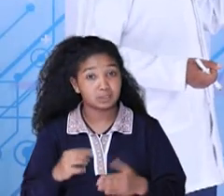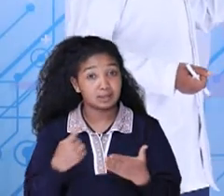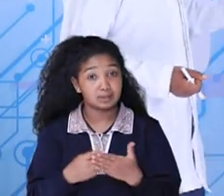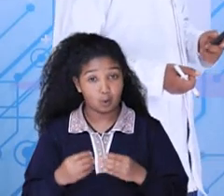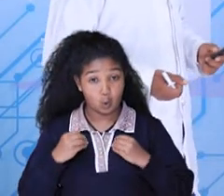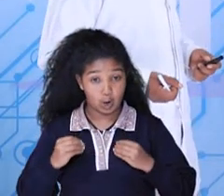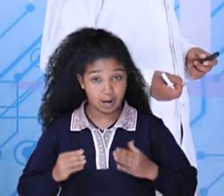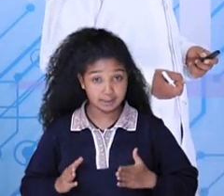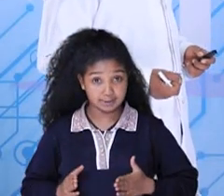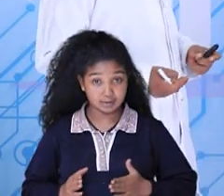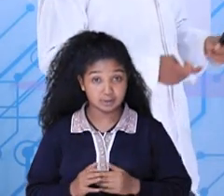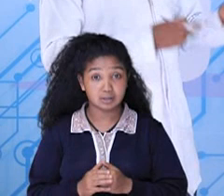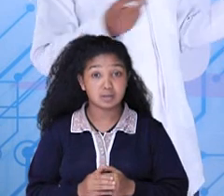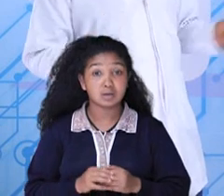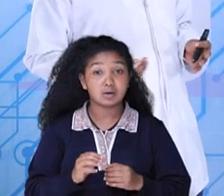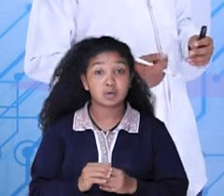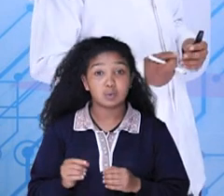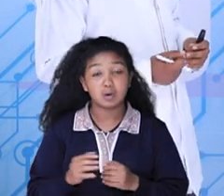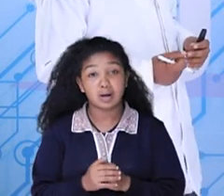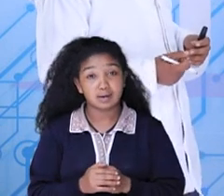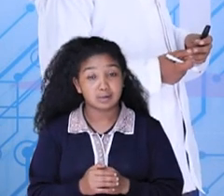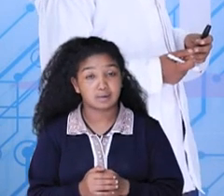These organisms were assumed